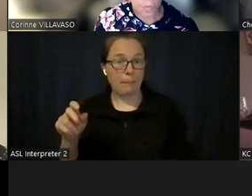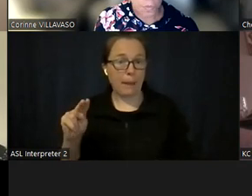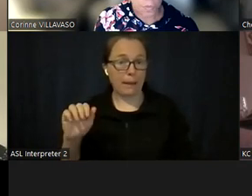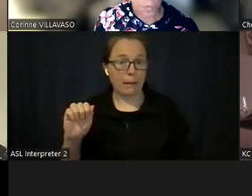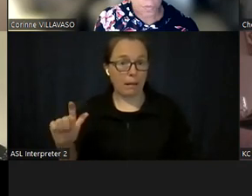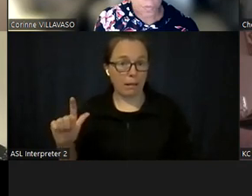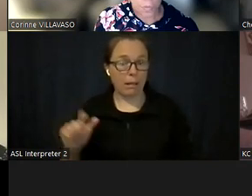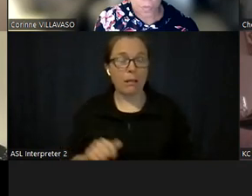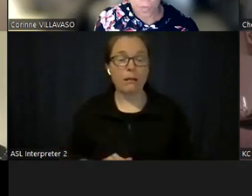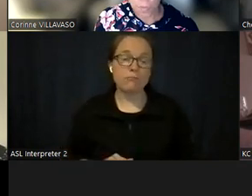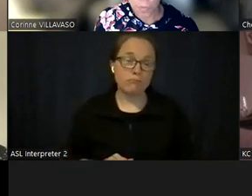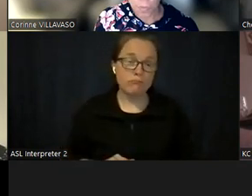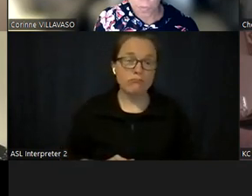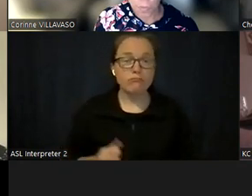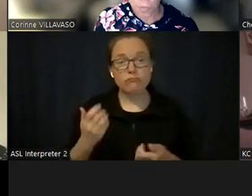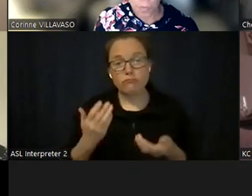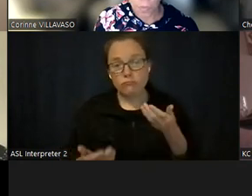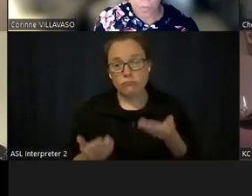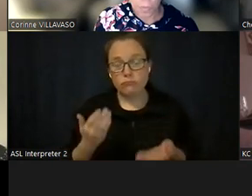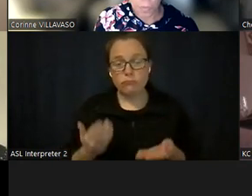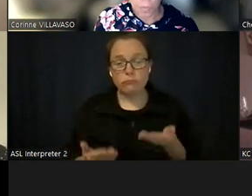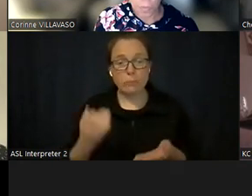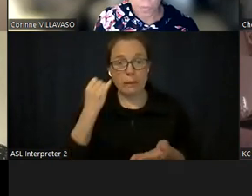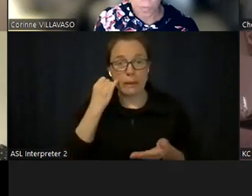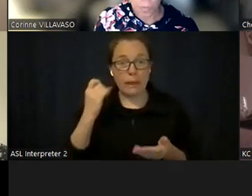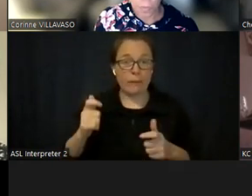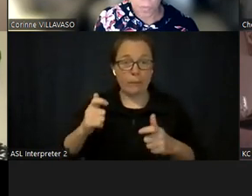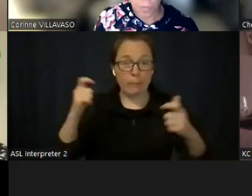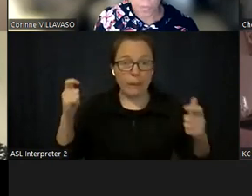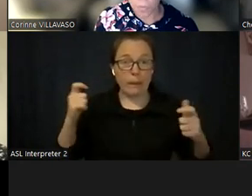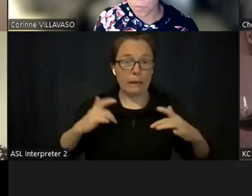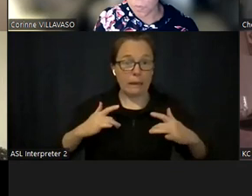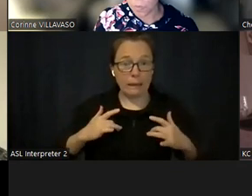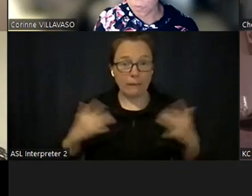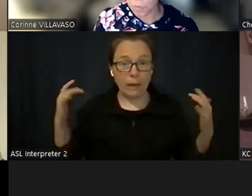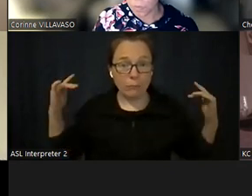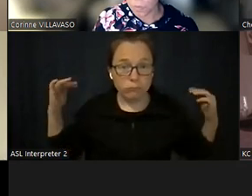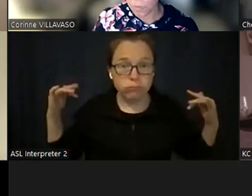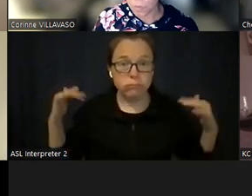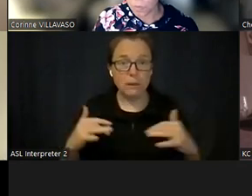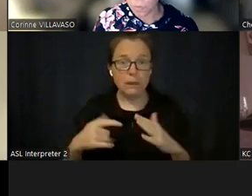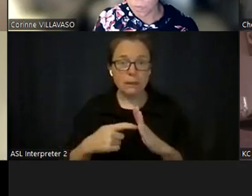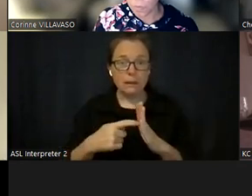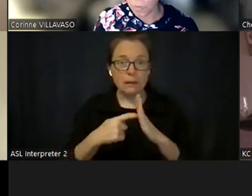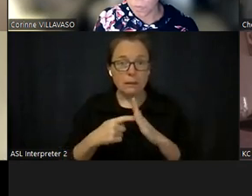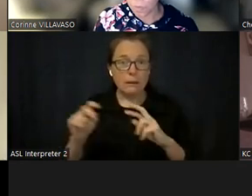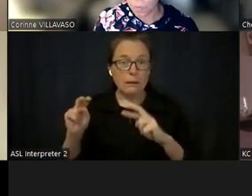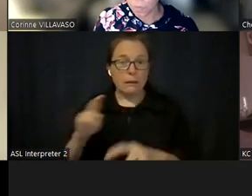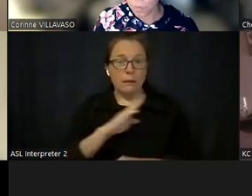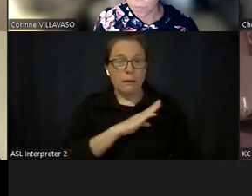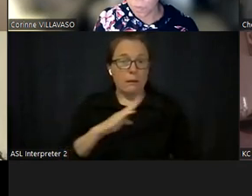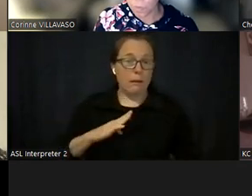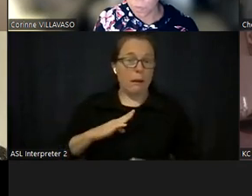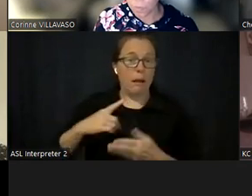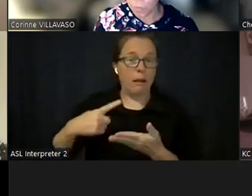is theoretically possible that if there is a very large scale event that would require the oversight board to address it, that